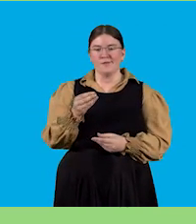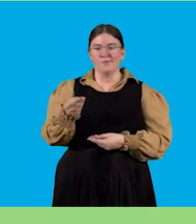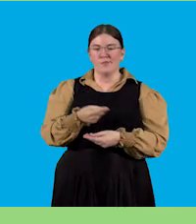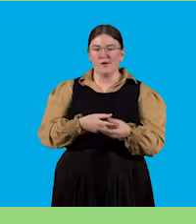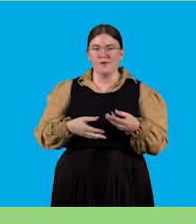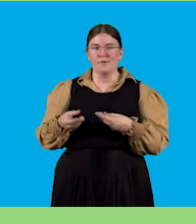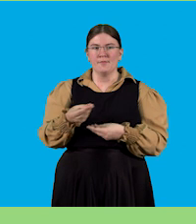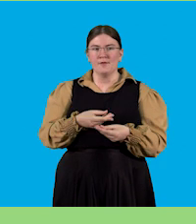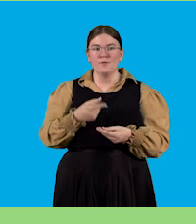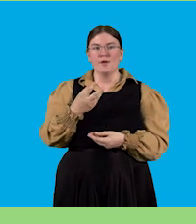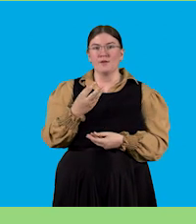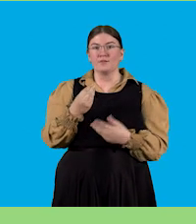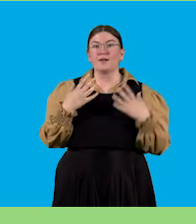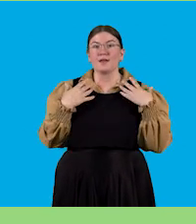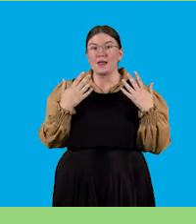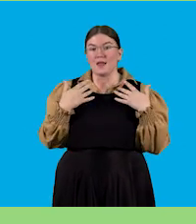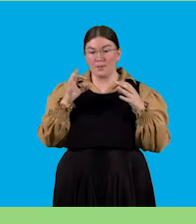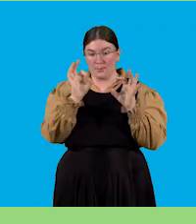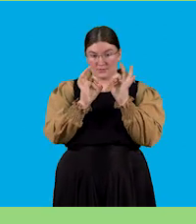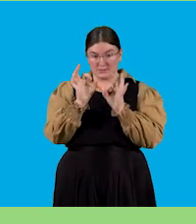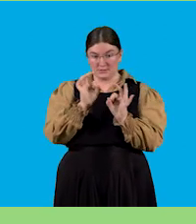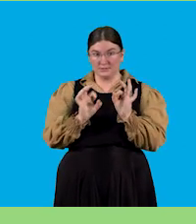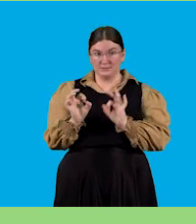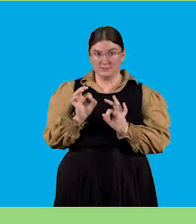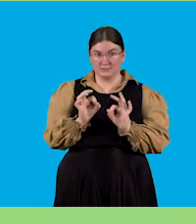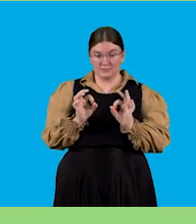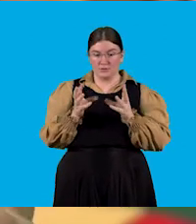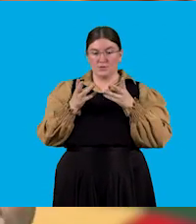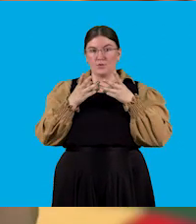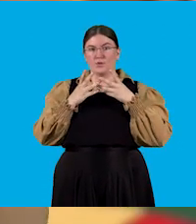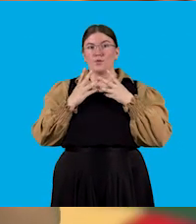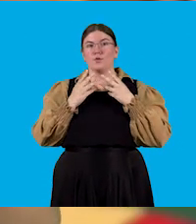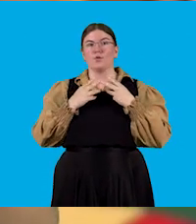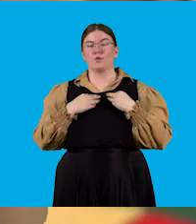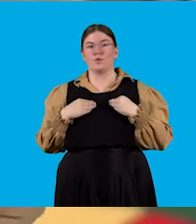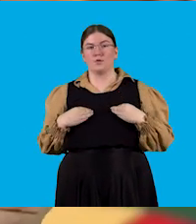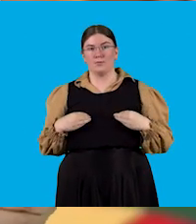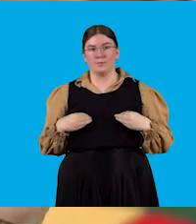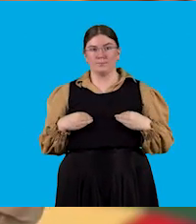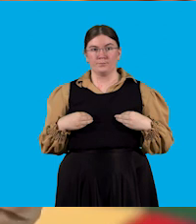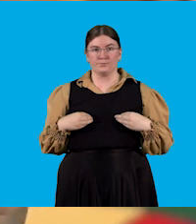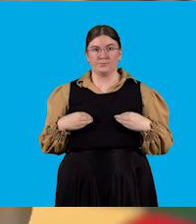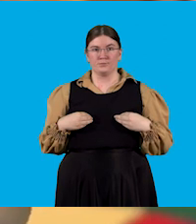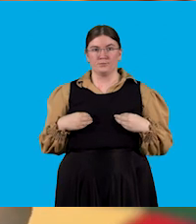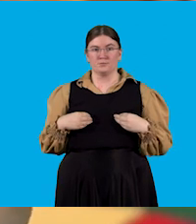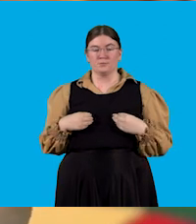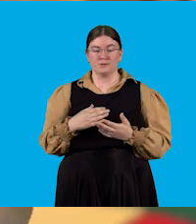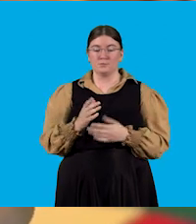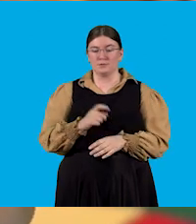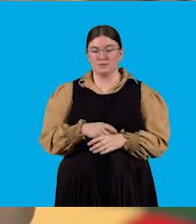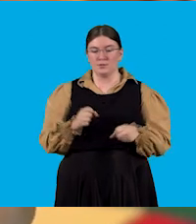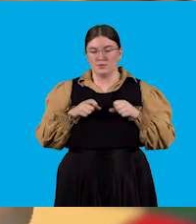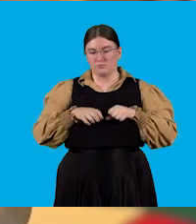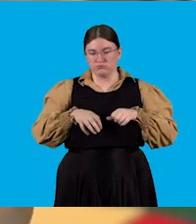exchange. You have air particles that move in, that are concentrated, and then after a while